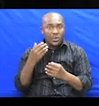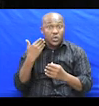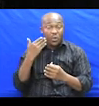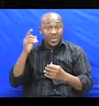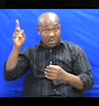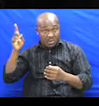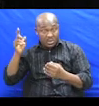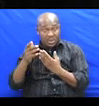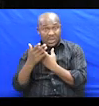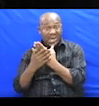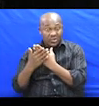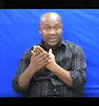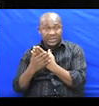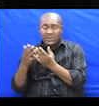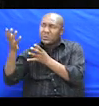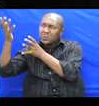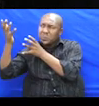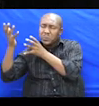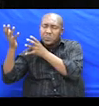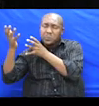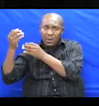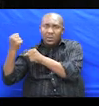powers were producing